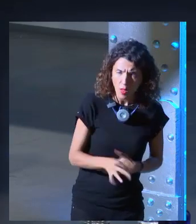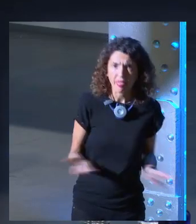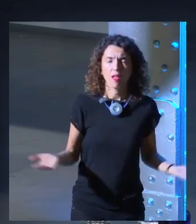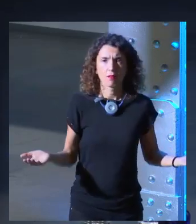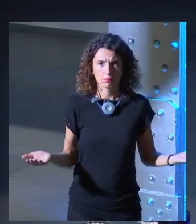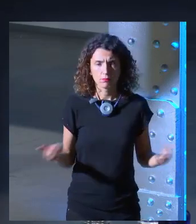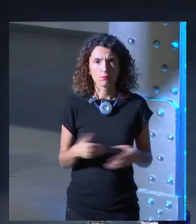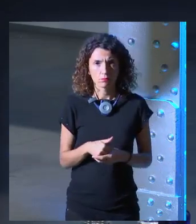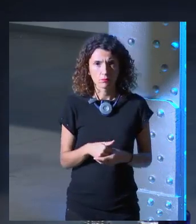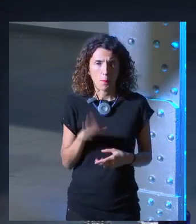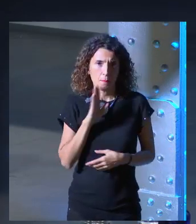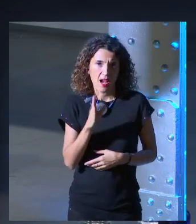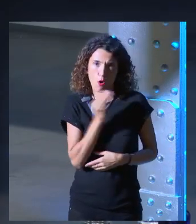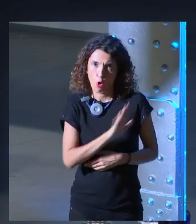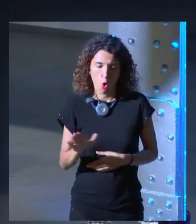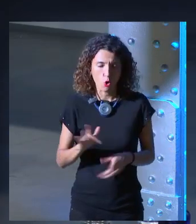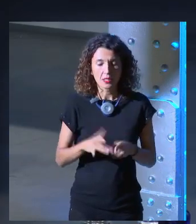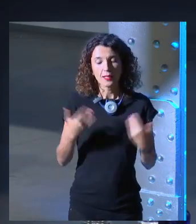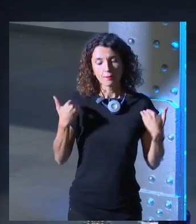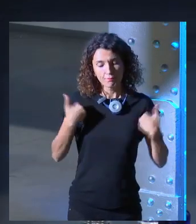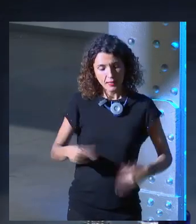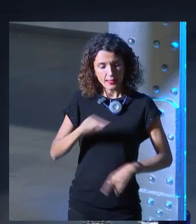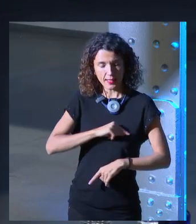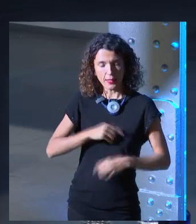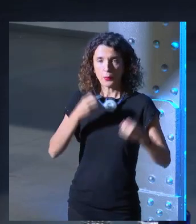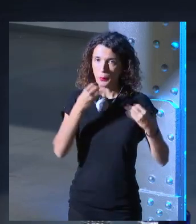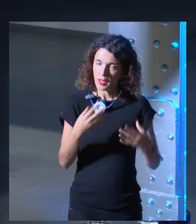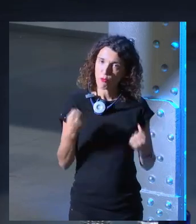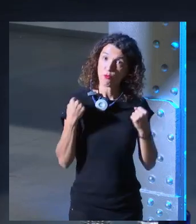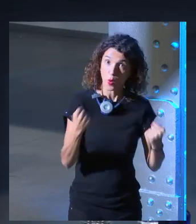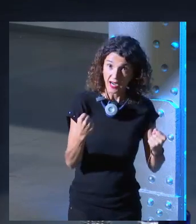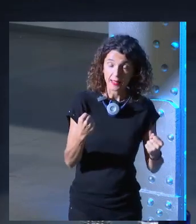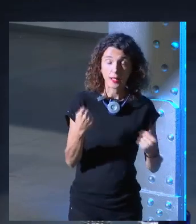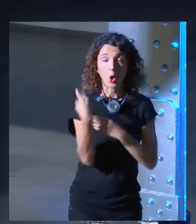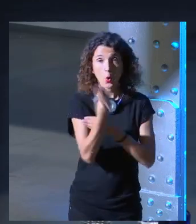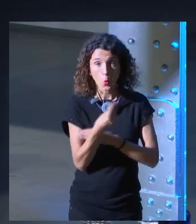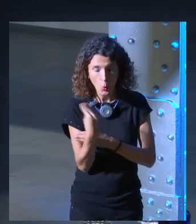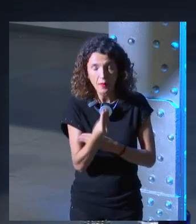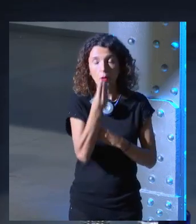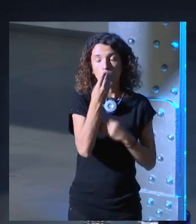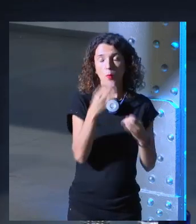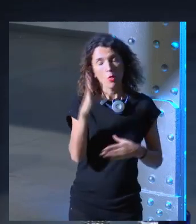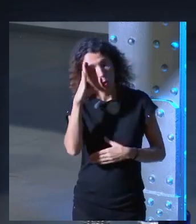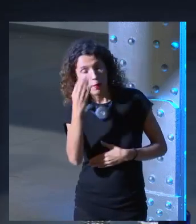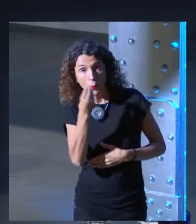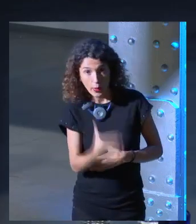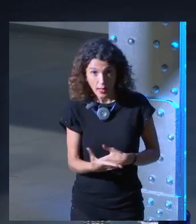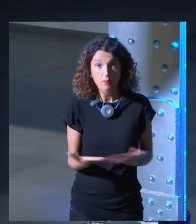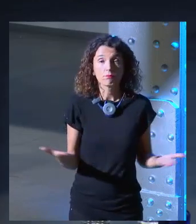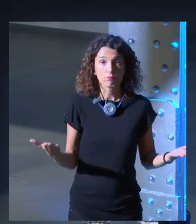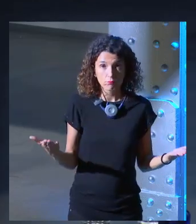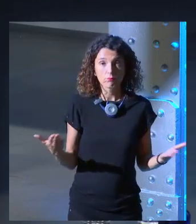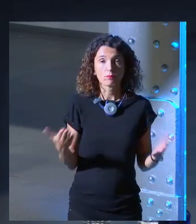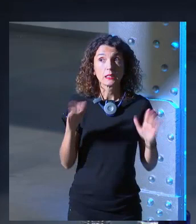better if you're well, if you're strong, and if you do take care of yourself, if you eat properly, if you sleep properly, if you're ready